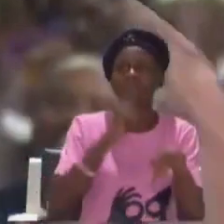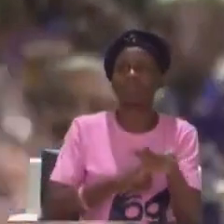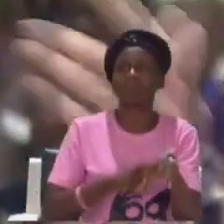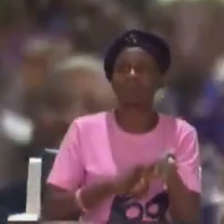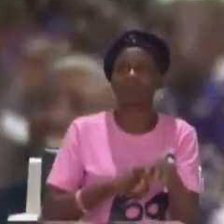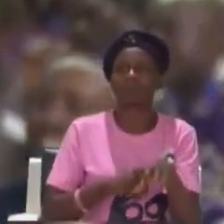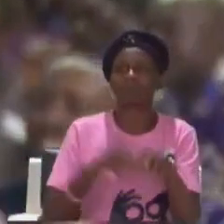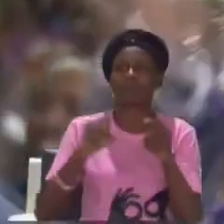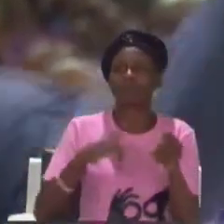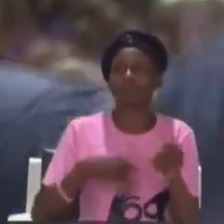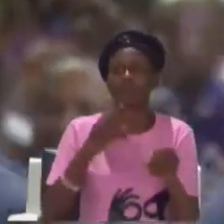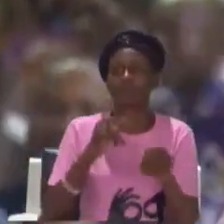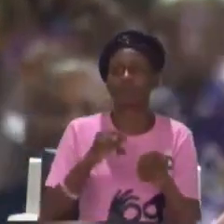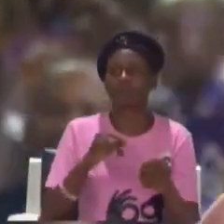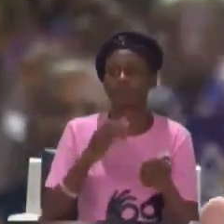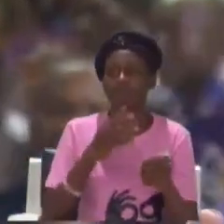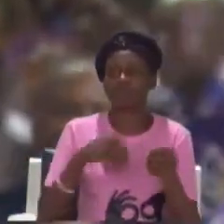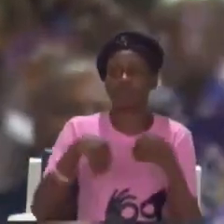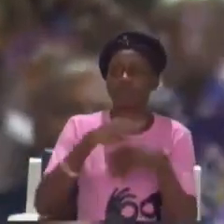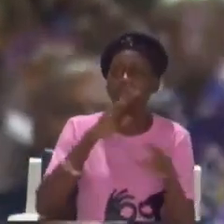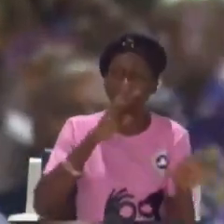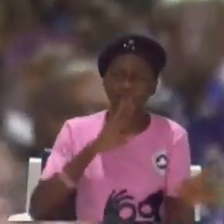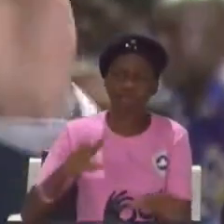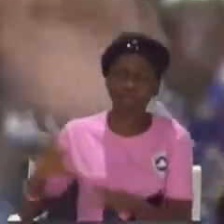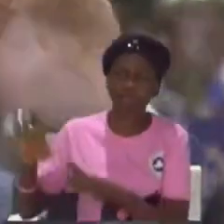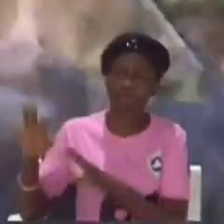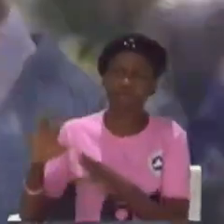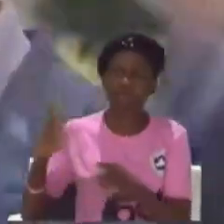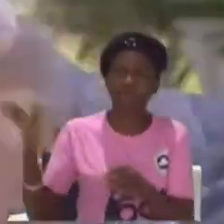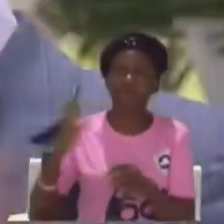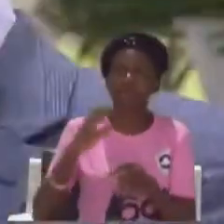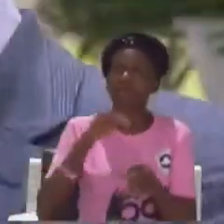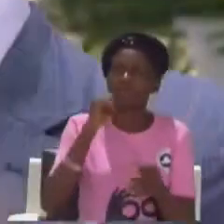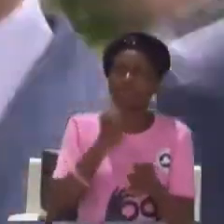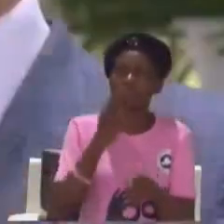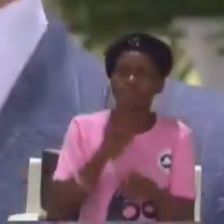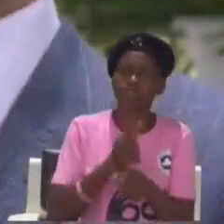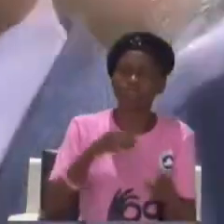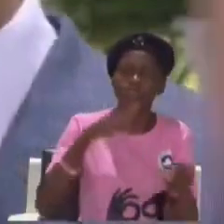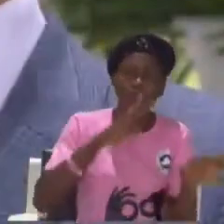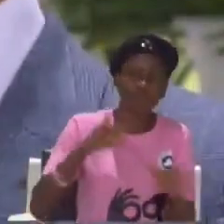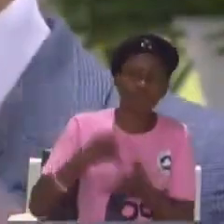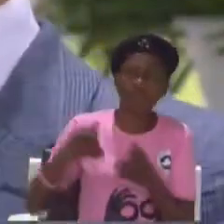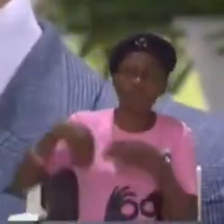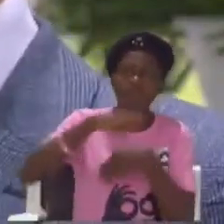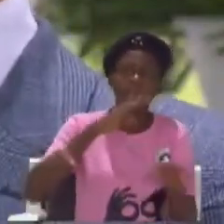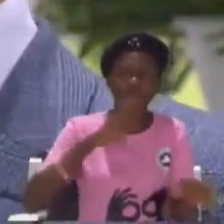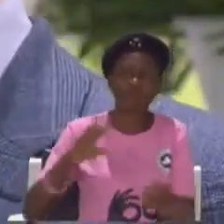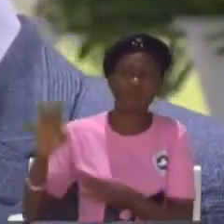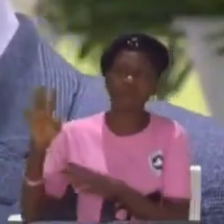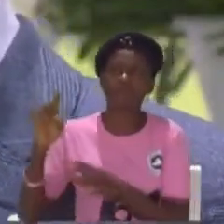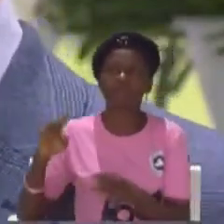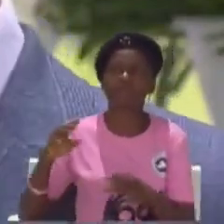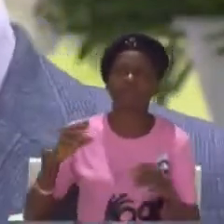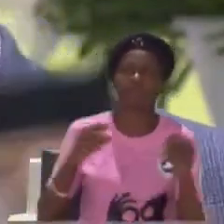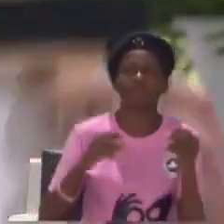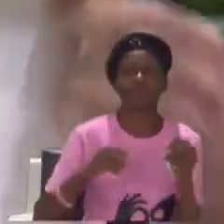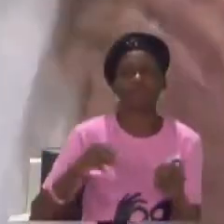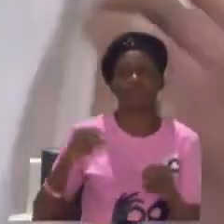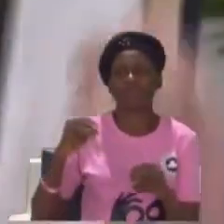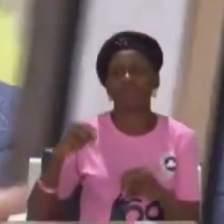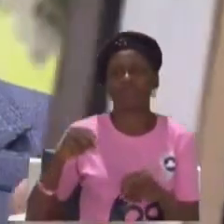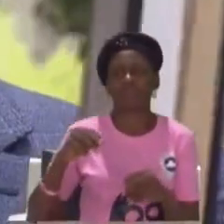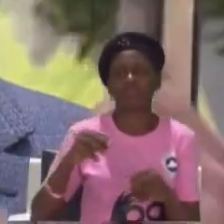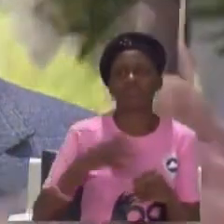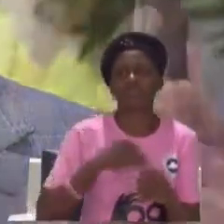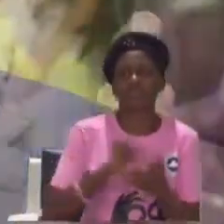that he fills our cup, that it overflows? That it's not just full, it overflows exceedingly abundantly above all that we ask or think. And that's